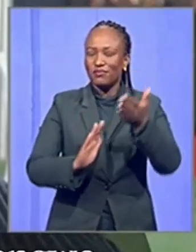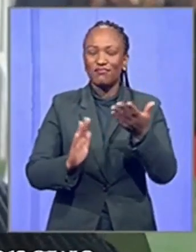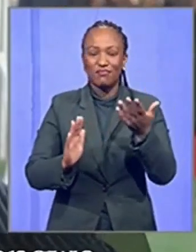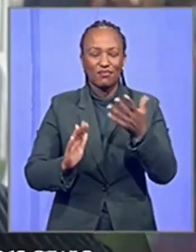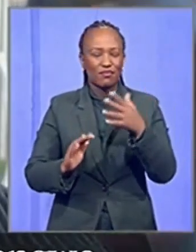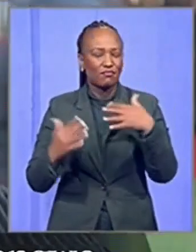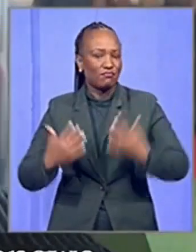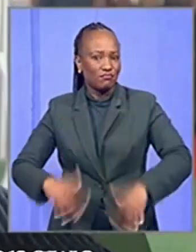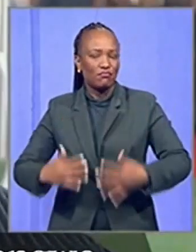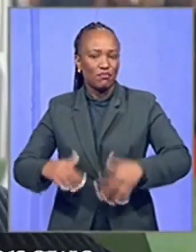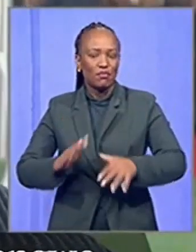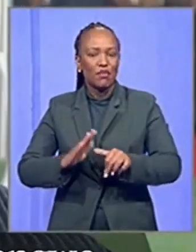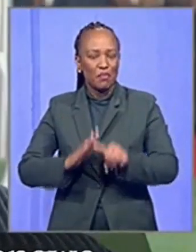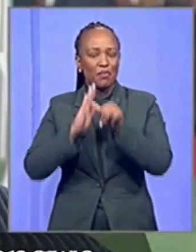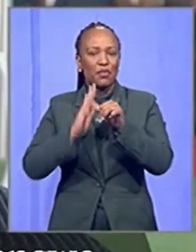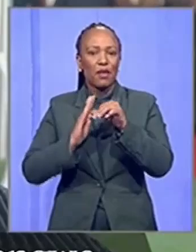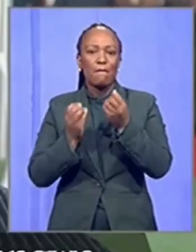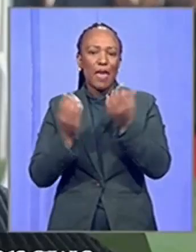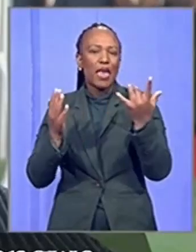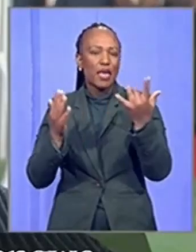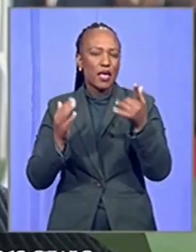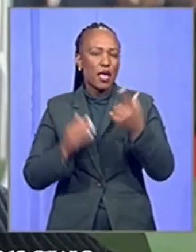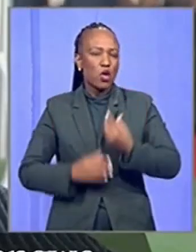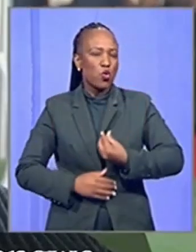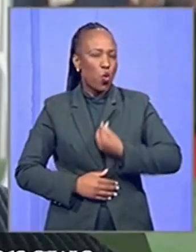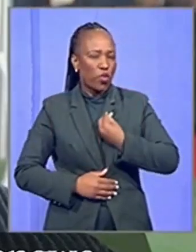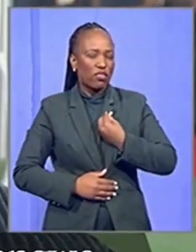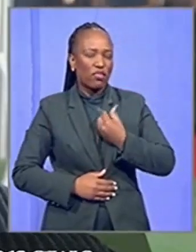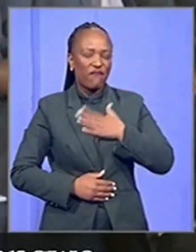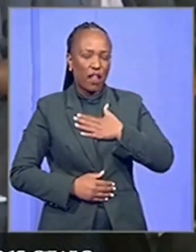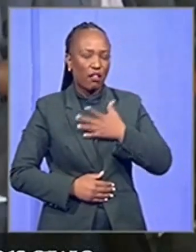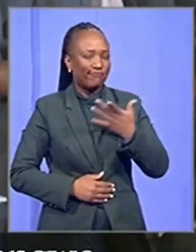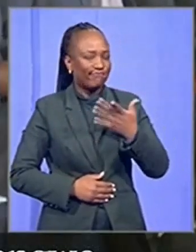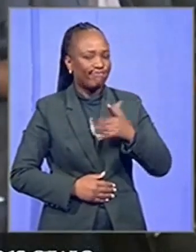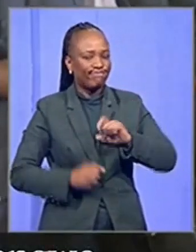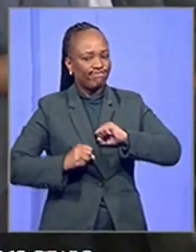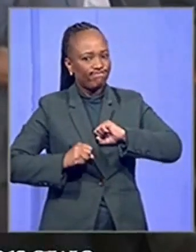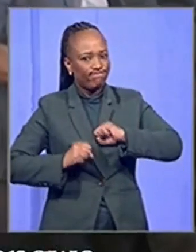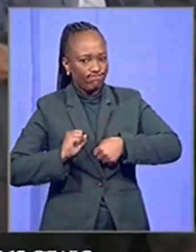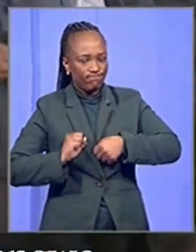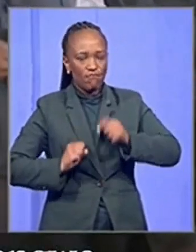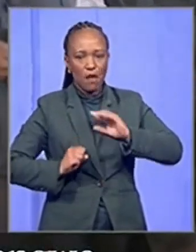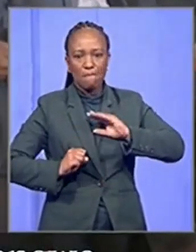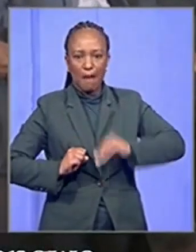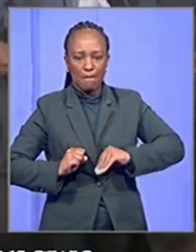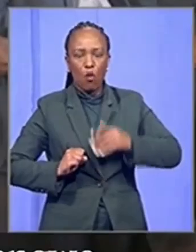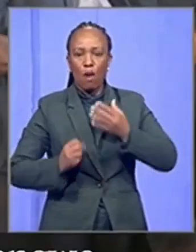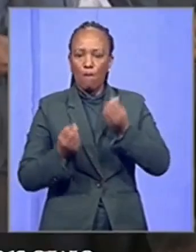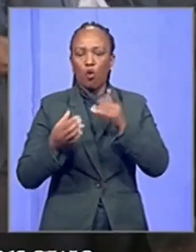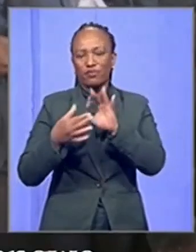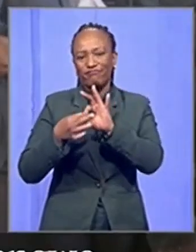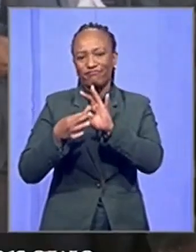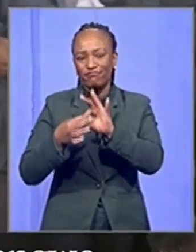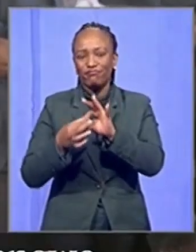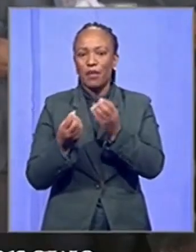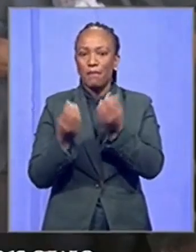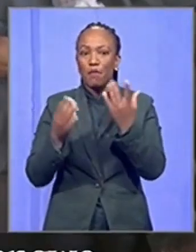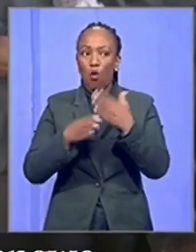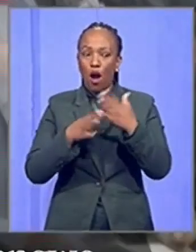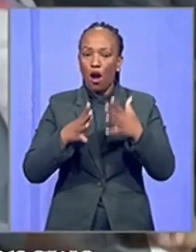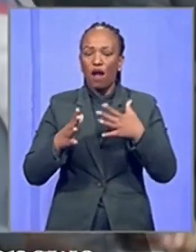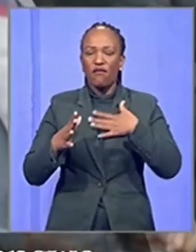are mourning, especially young people who also identified with him. Badiri mmogo ba ga Chilima ba re ba tla sala ba mo gopola ka